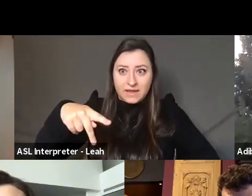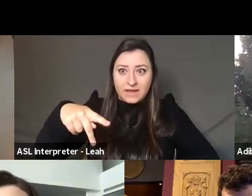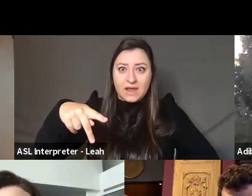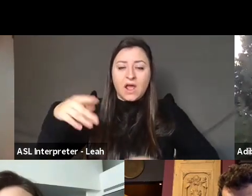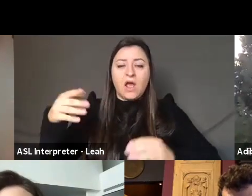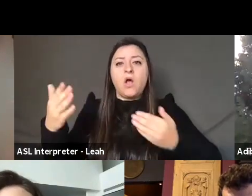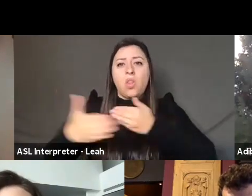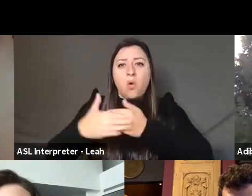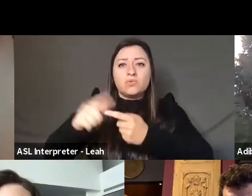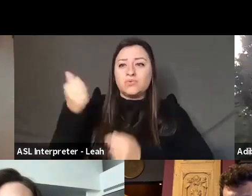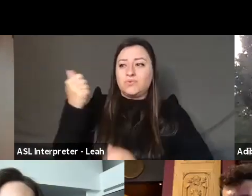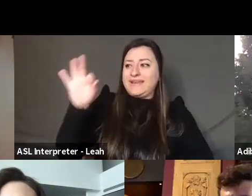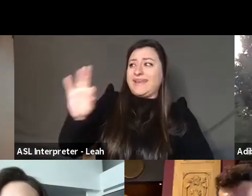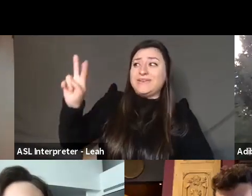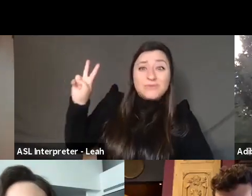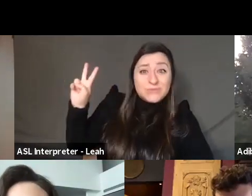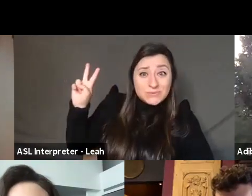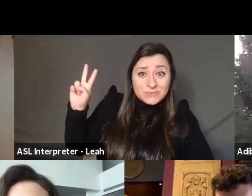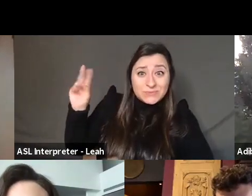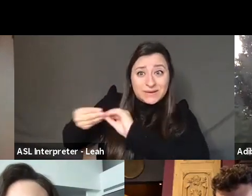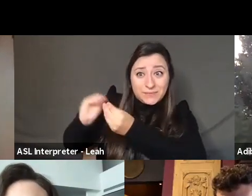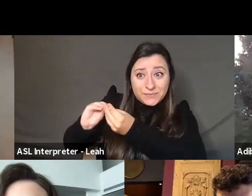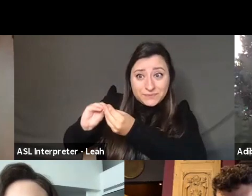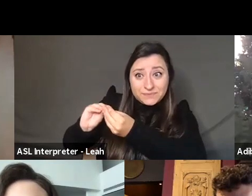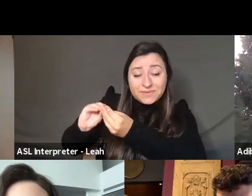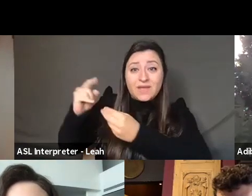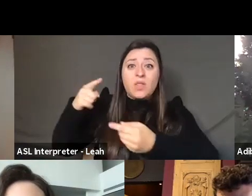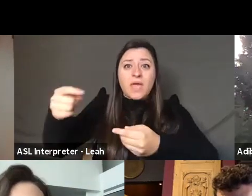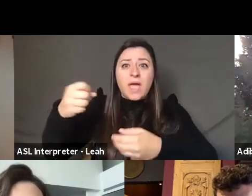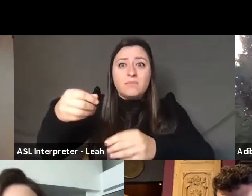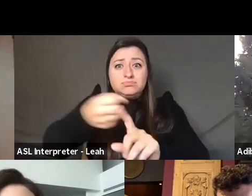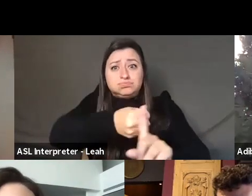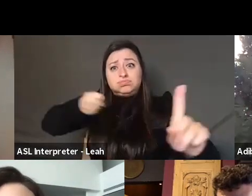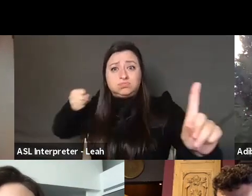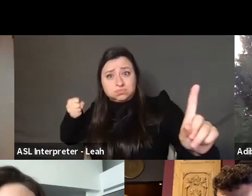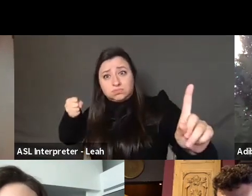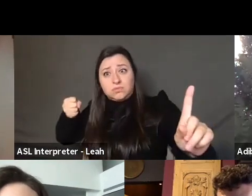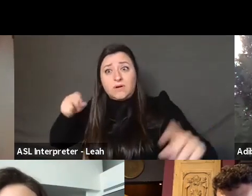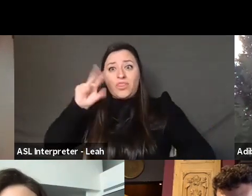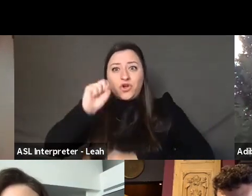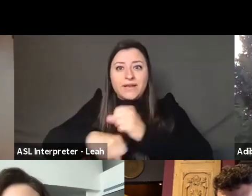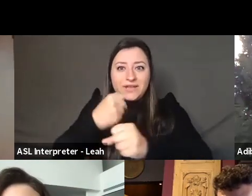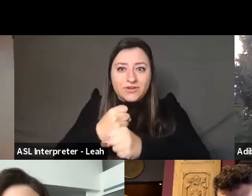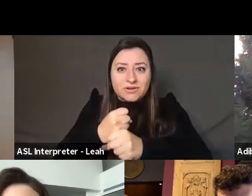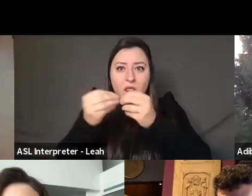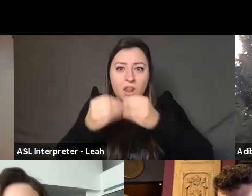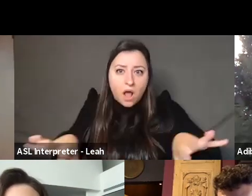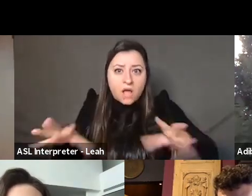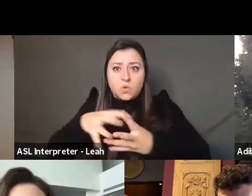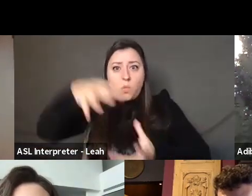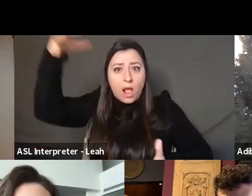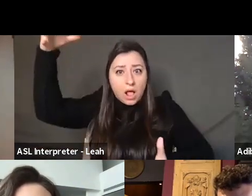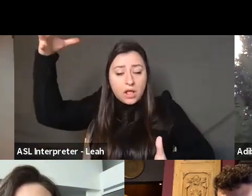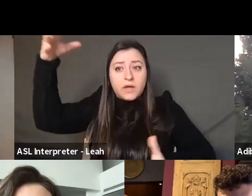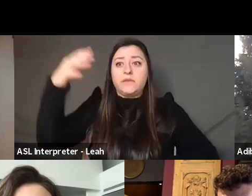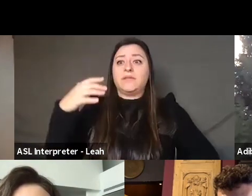to 1992. They brought us back to the starting point, 30 years of lost wealth. The